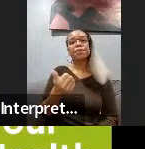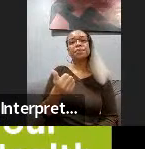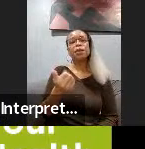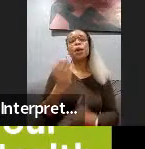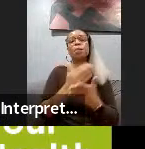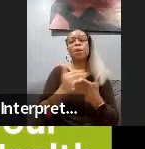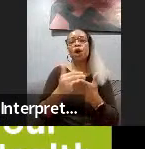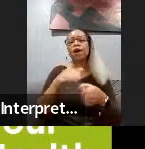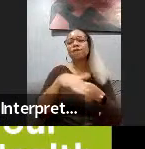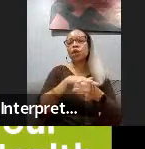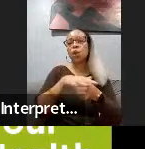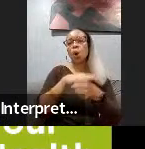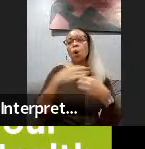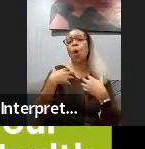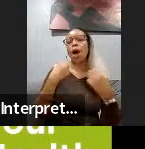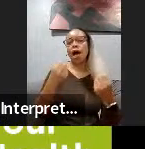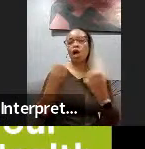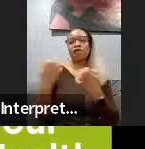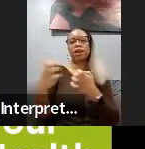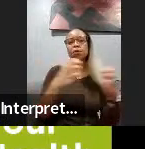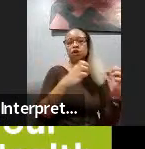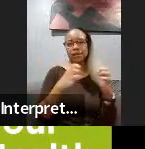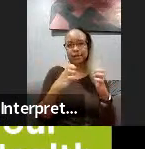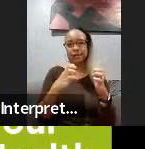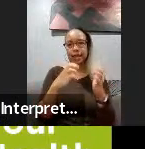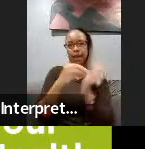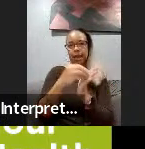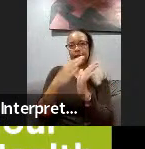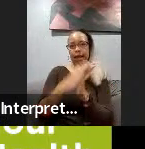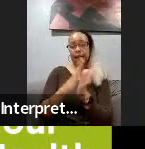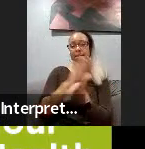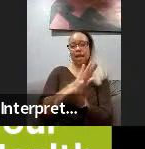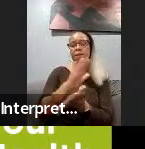of a local health emergency declaration. But